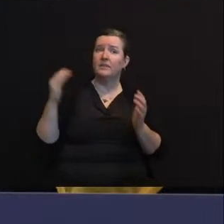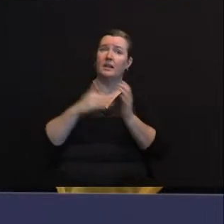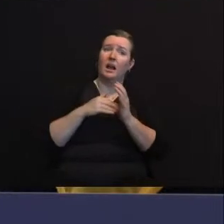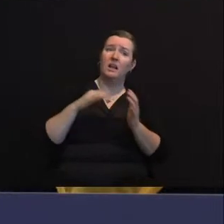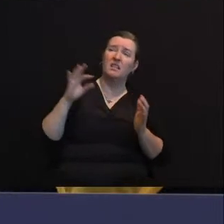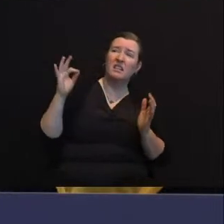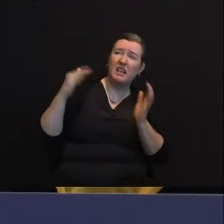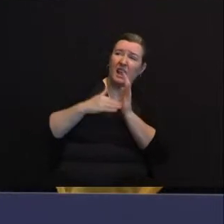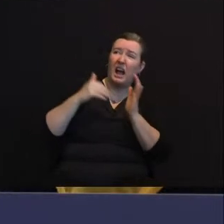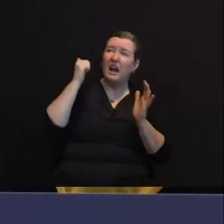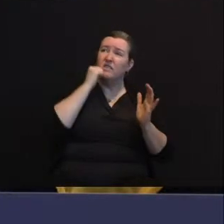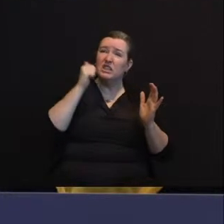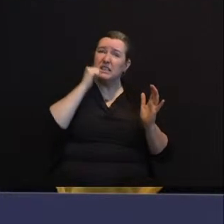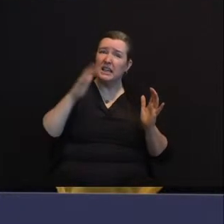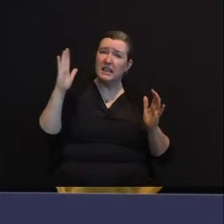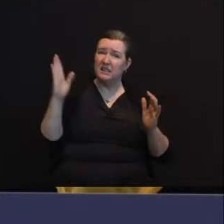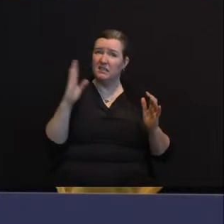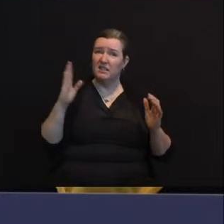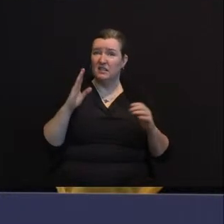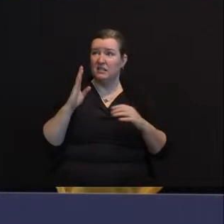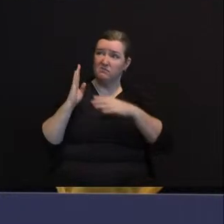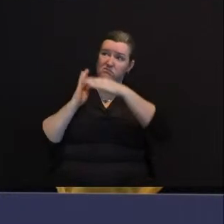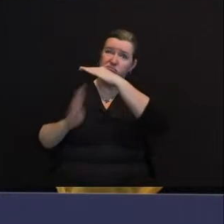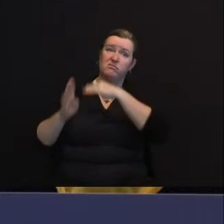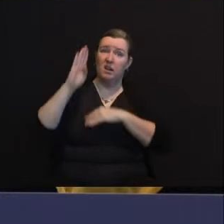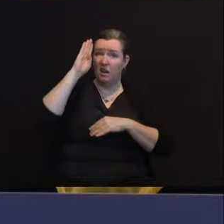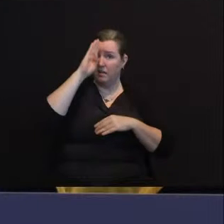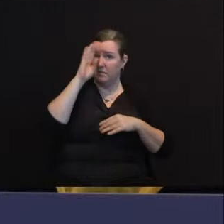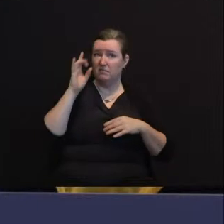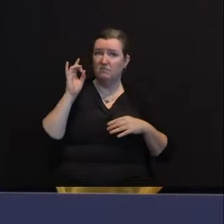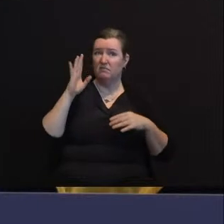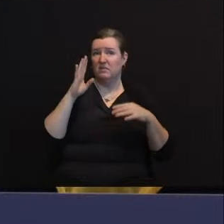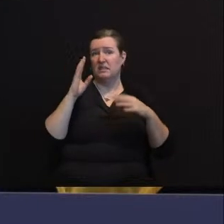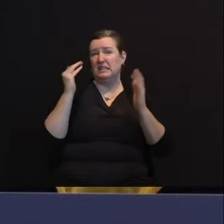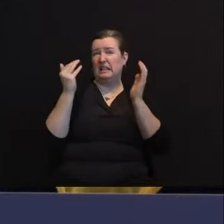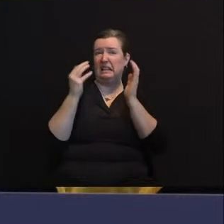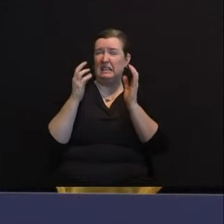9,000, hospitalizations plus or minus 6,000,